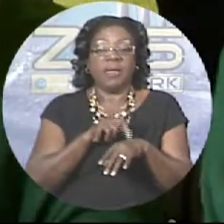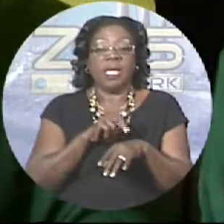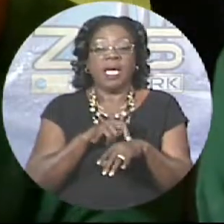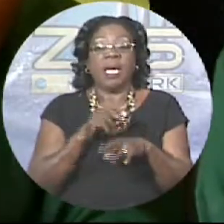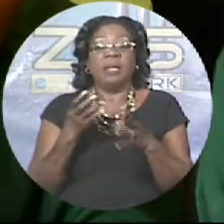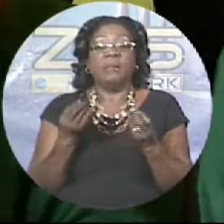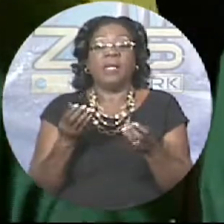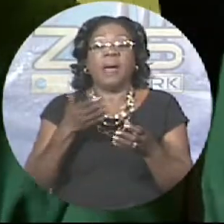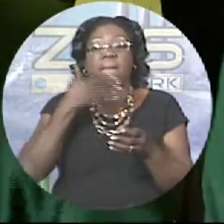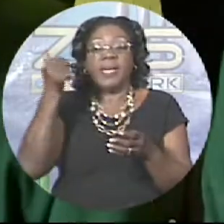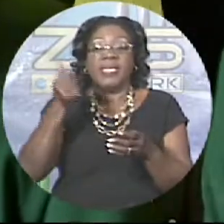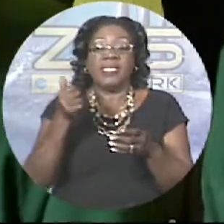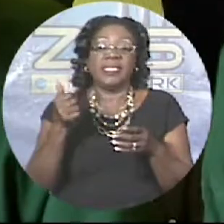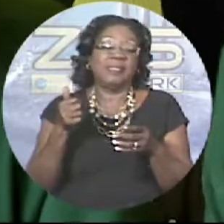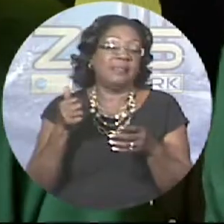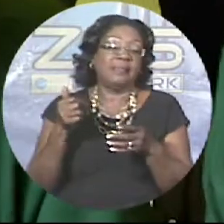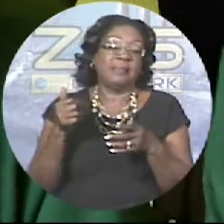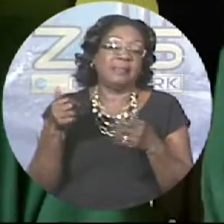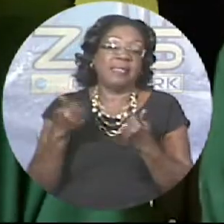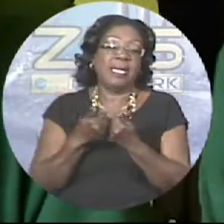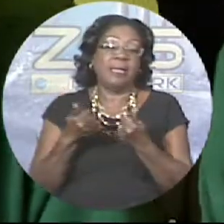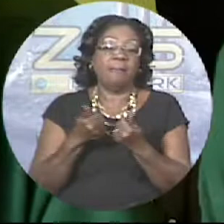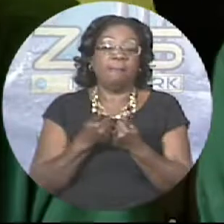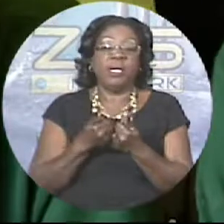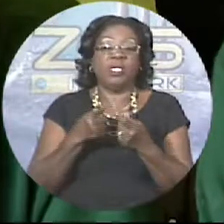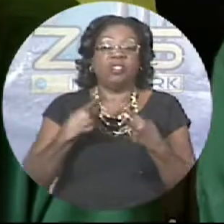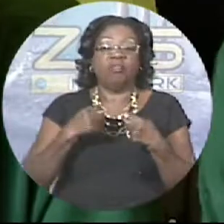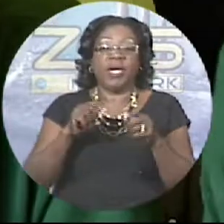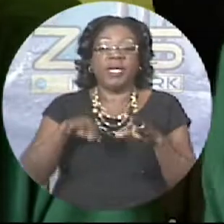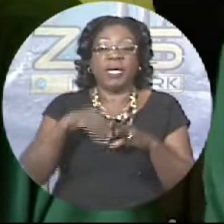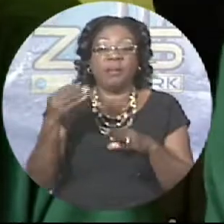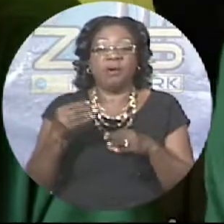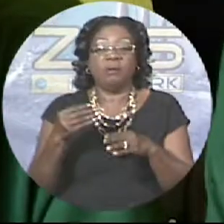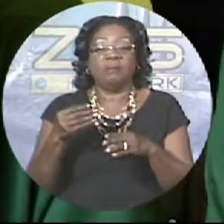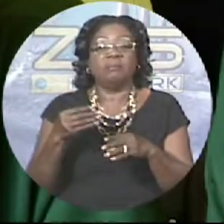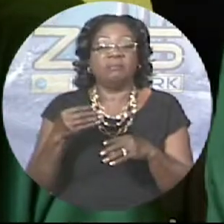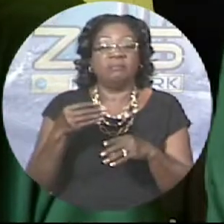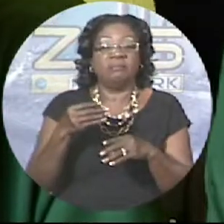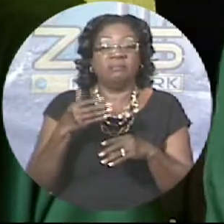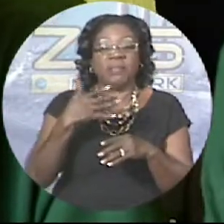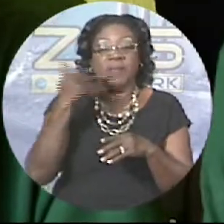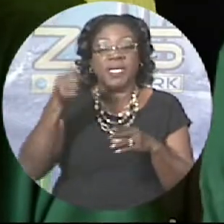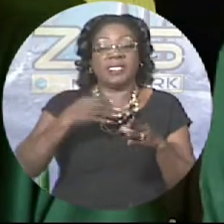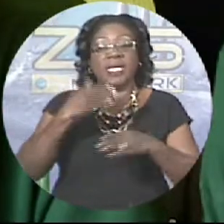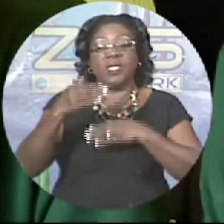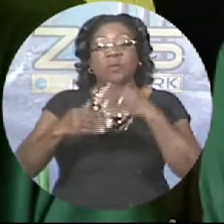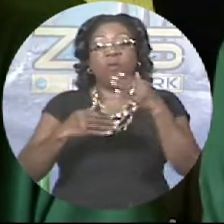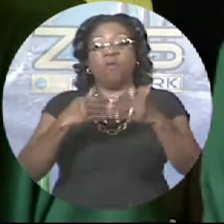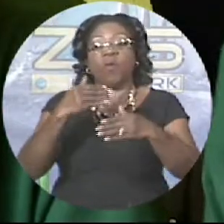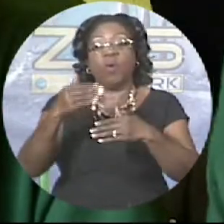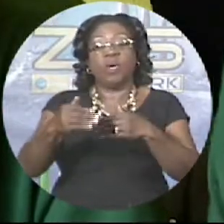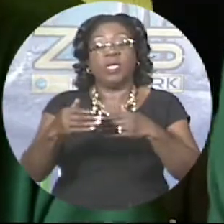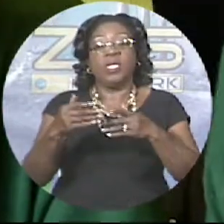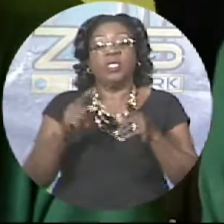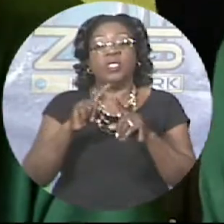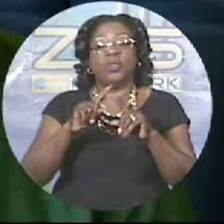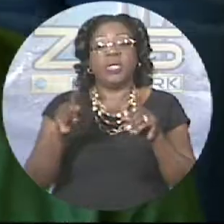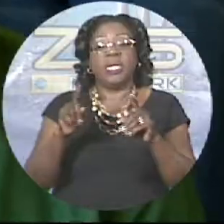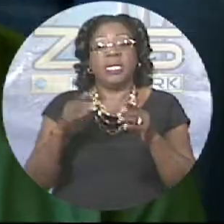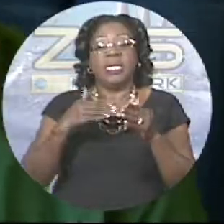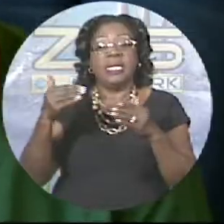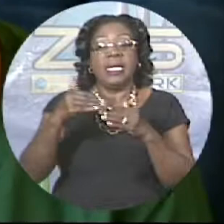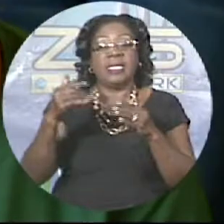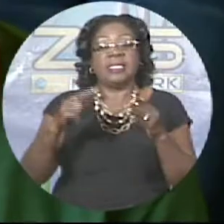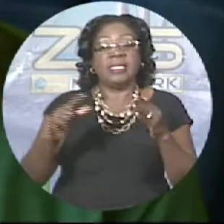best foot forward every game and try to come up with the W and to move on to the next level.